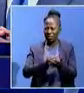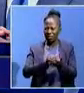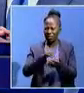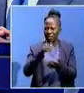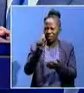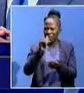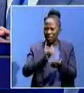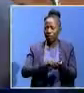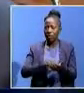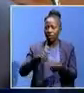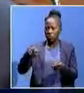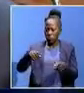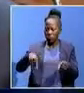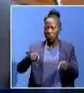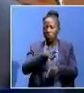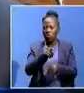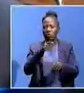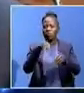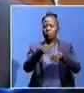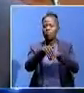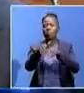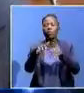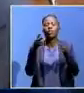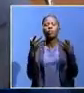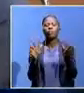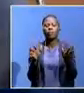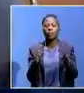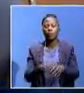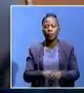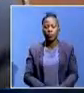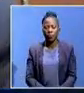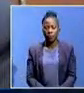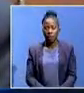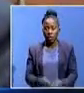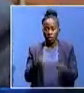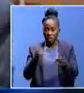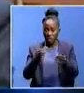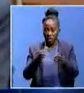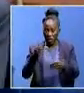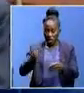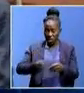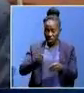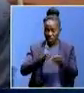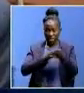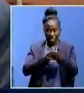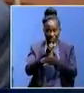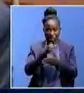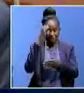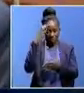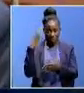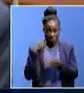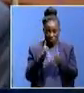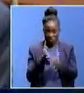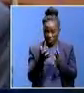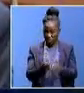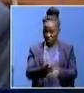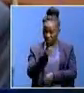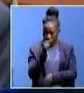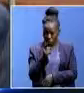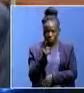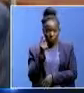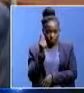have been registered. So, Chief Executive Officer, I want you and your team